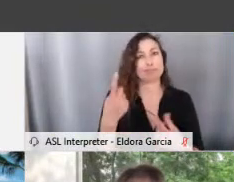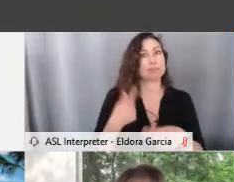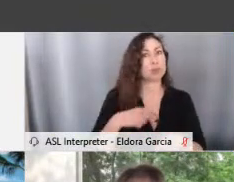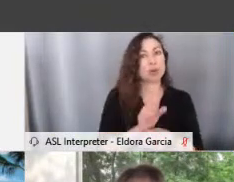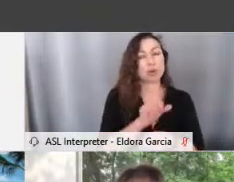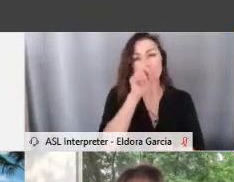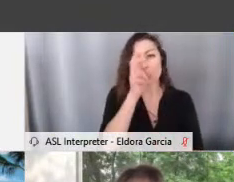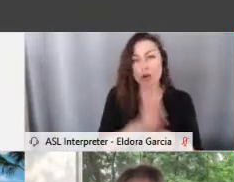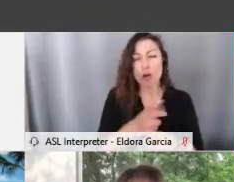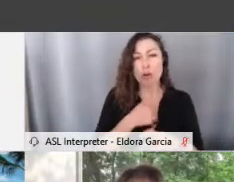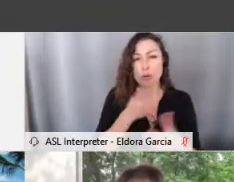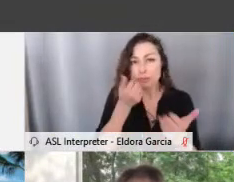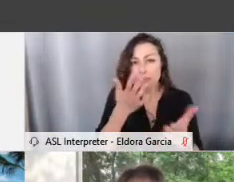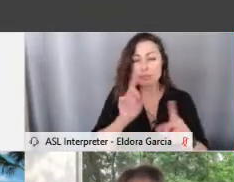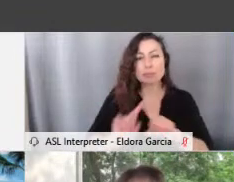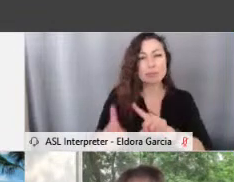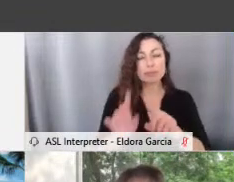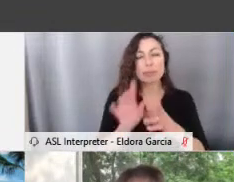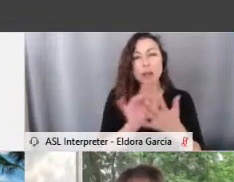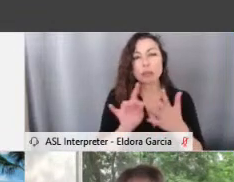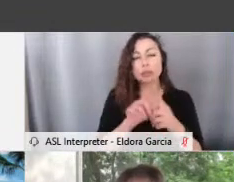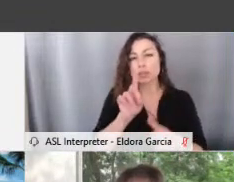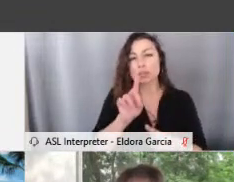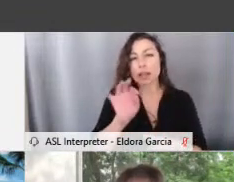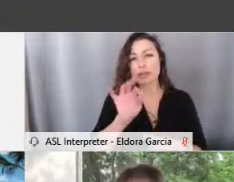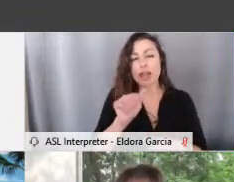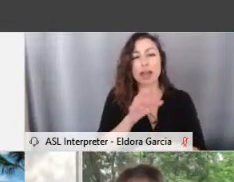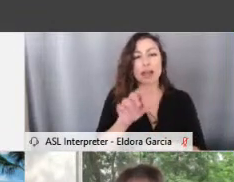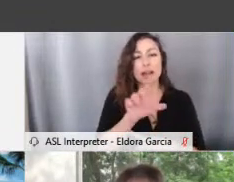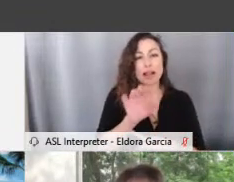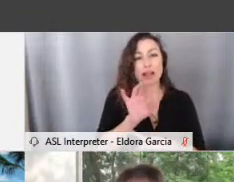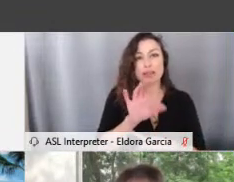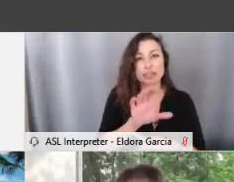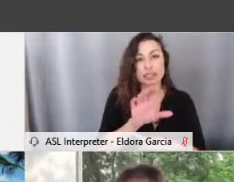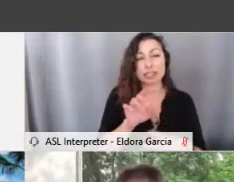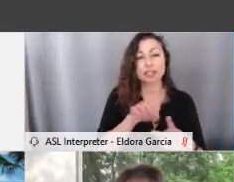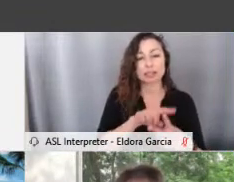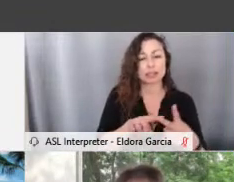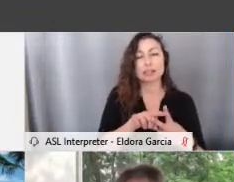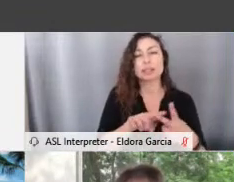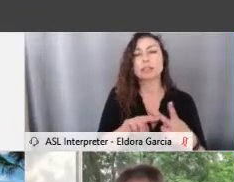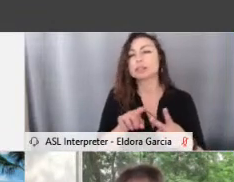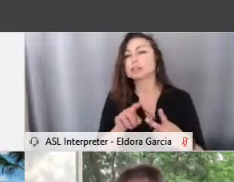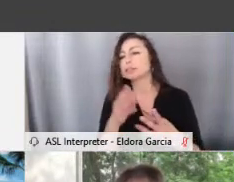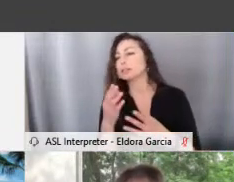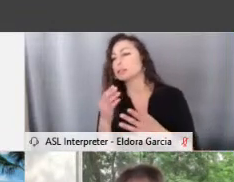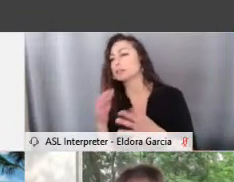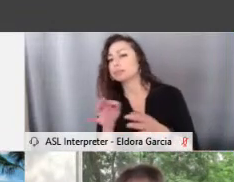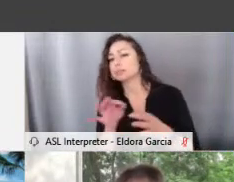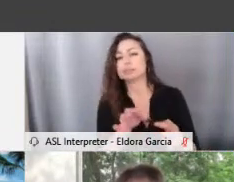We've presented options to DFA and LFC to outline what